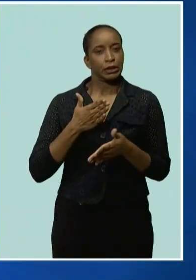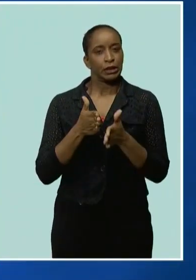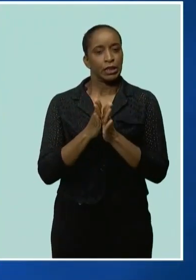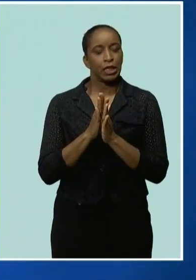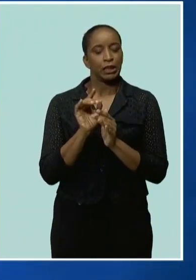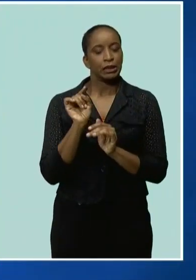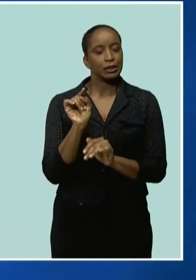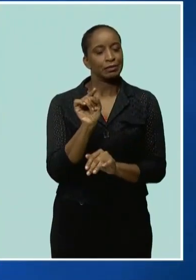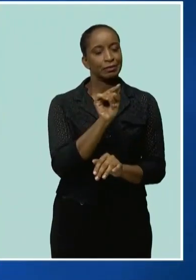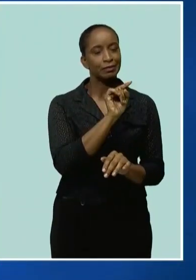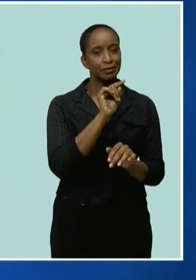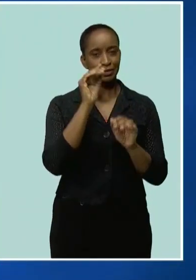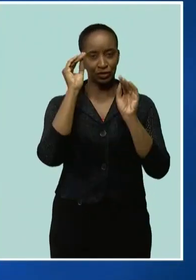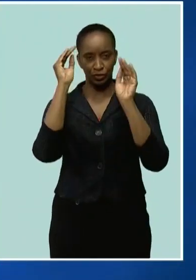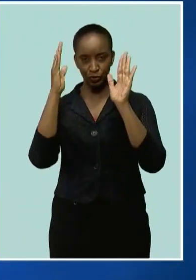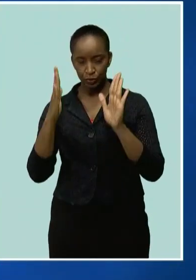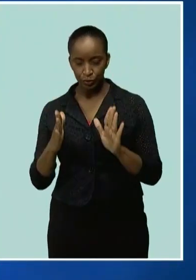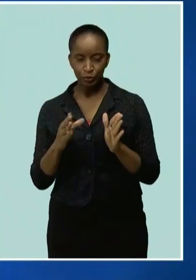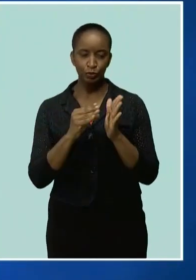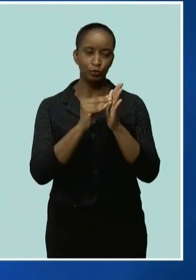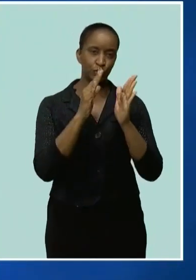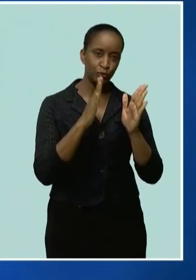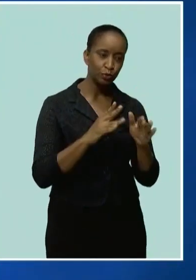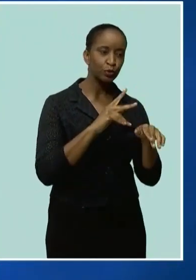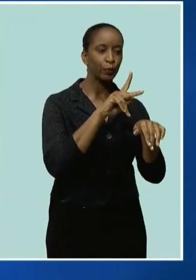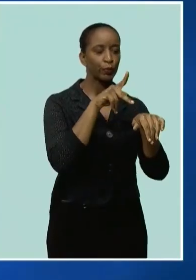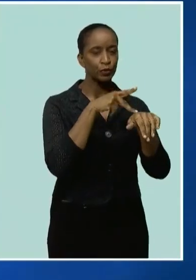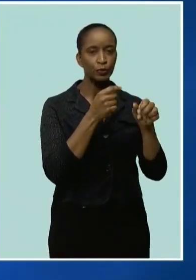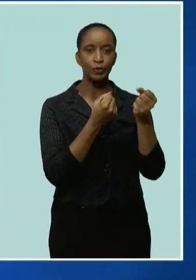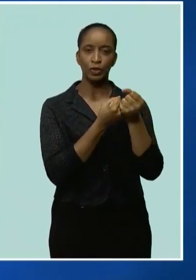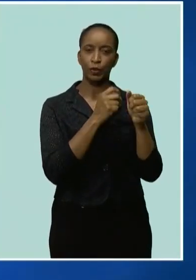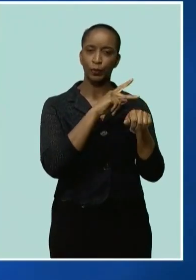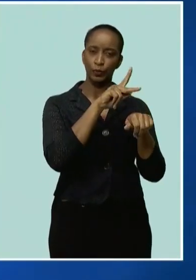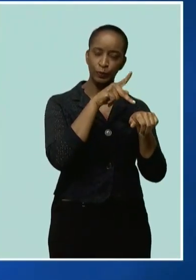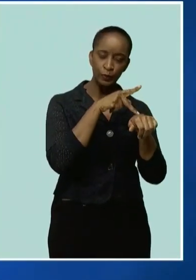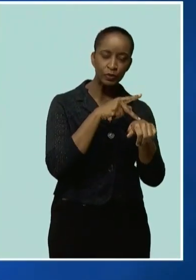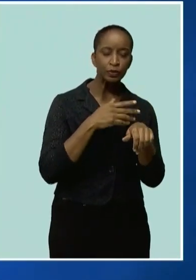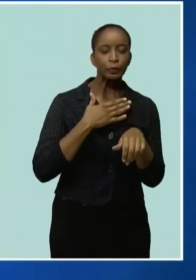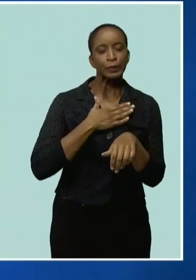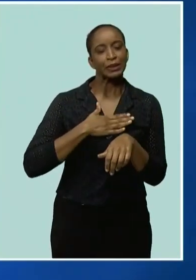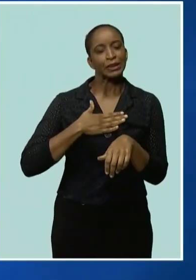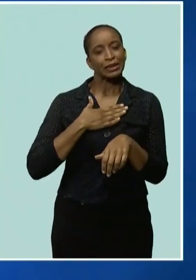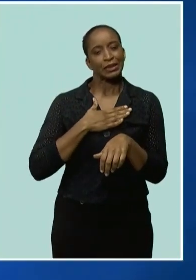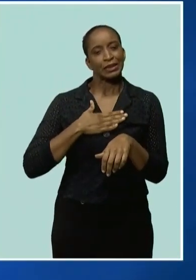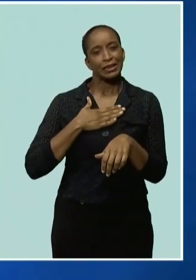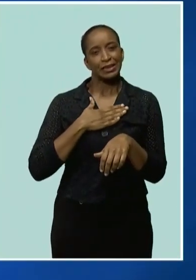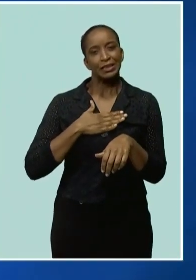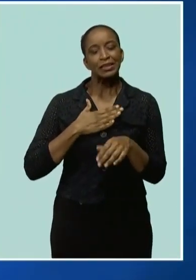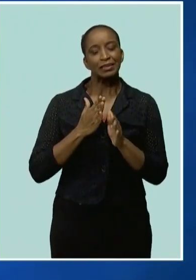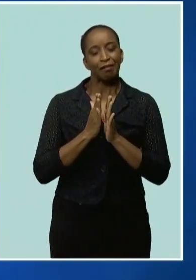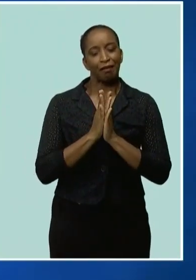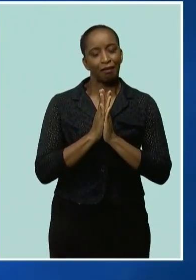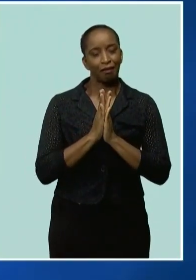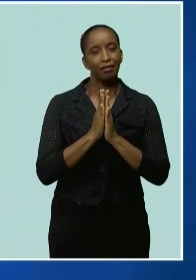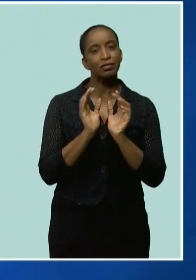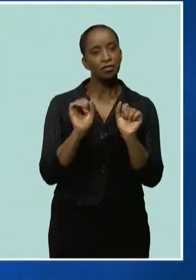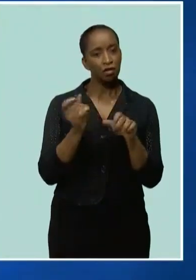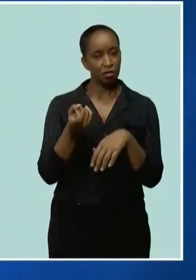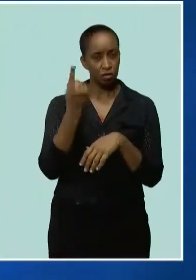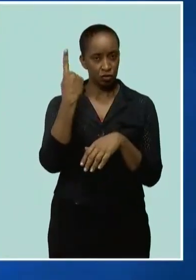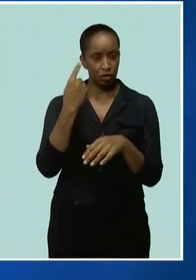the students, the principals and deputy principals who have been assigned and appointed, and those who will have to